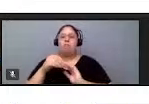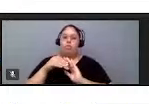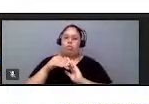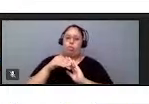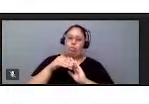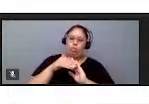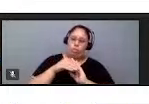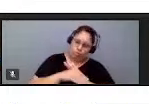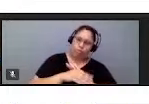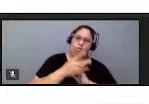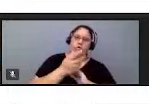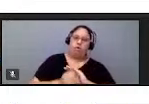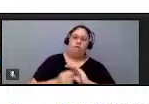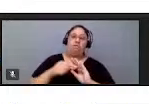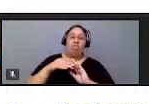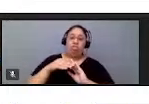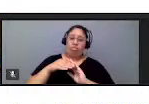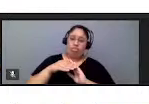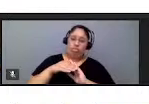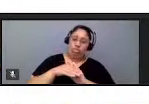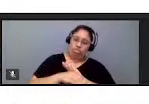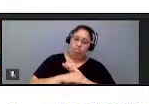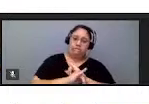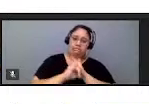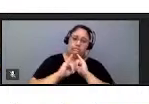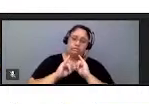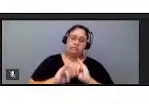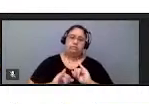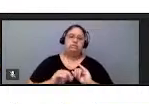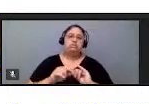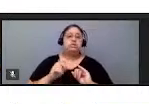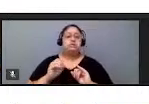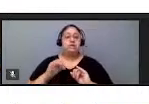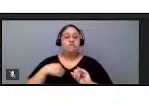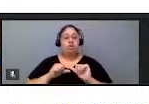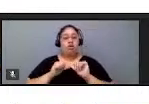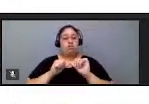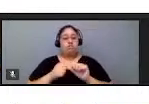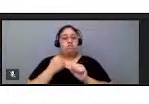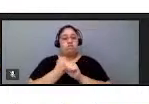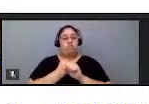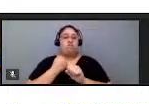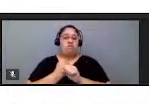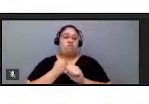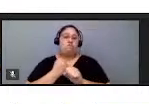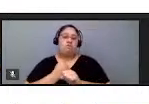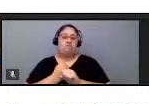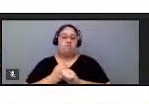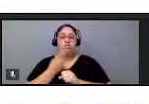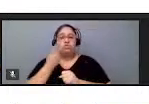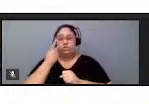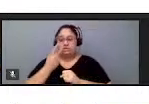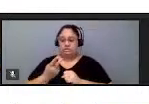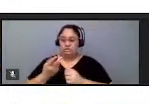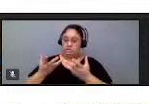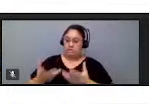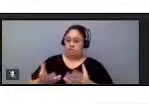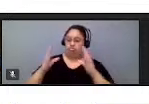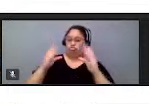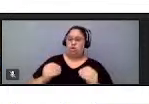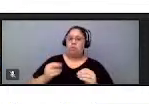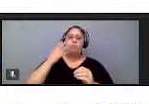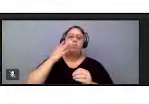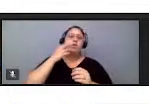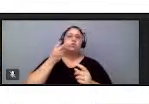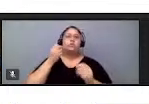in fact the decline became serious and if we continue the work that Bish show did he stopped in